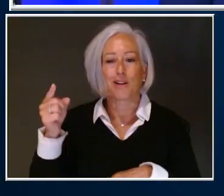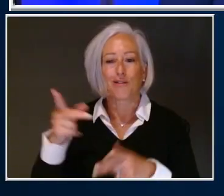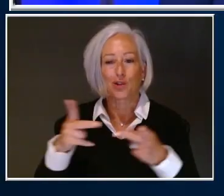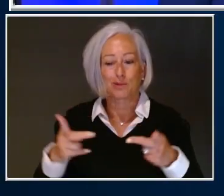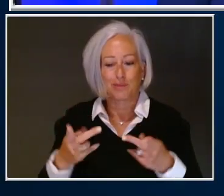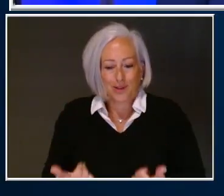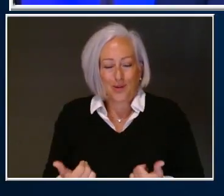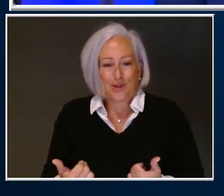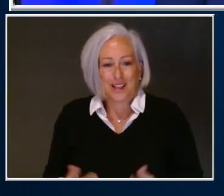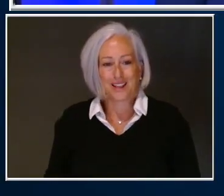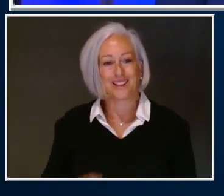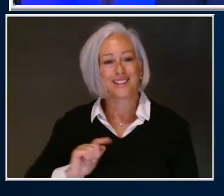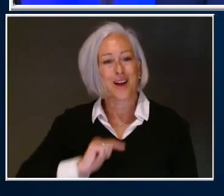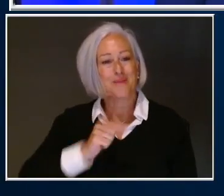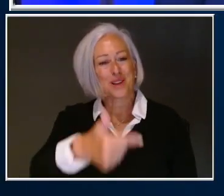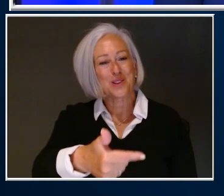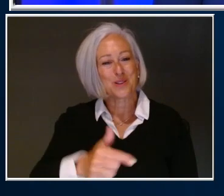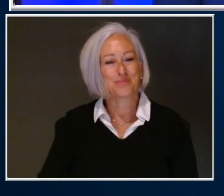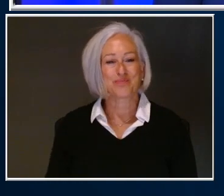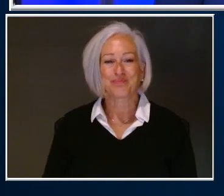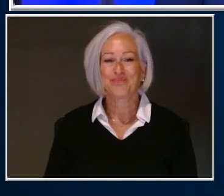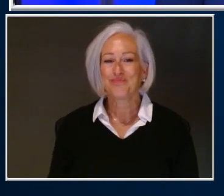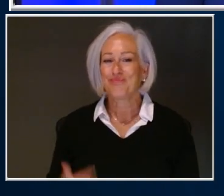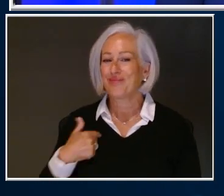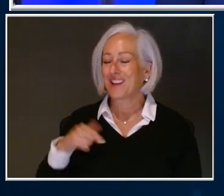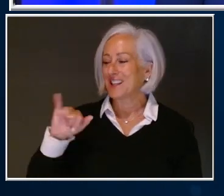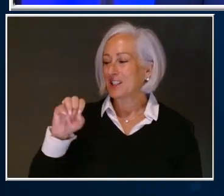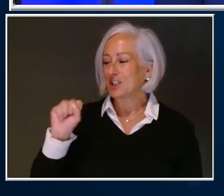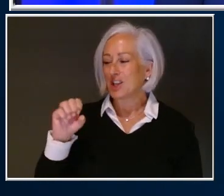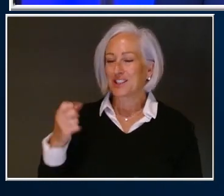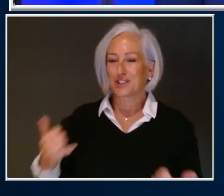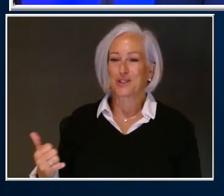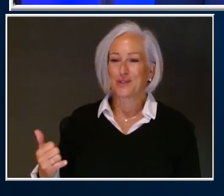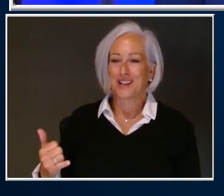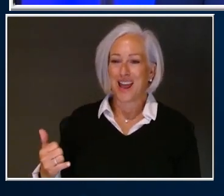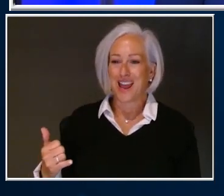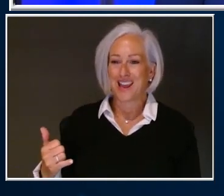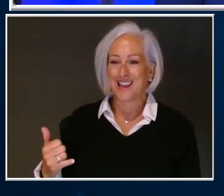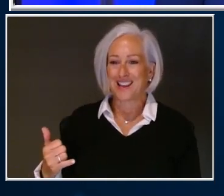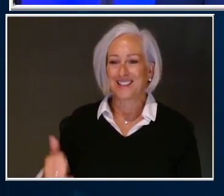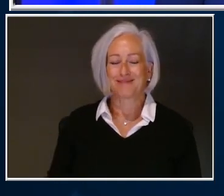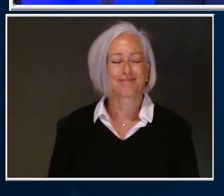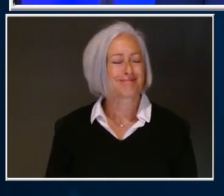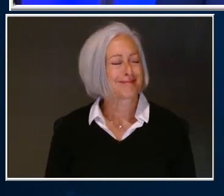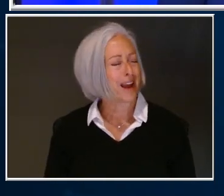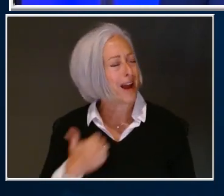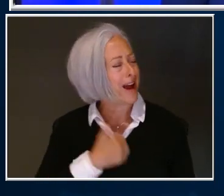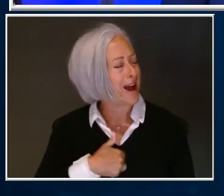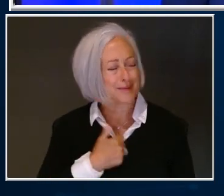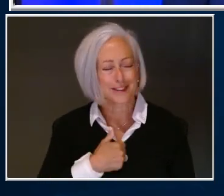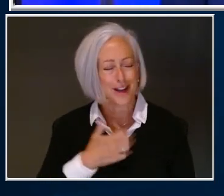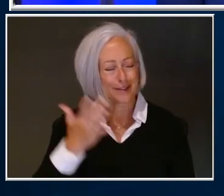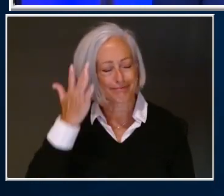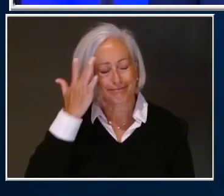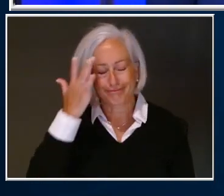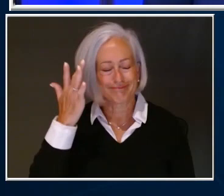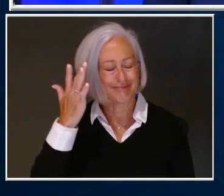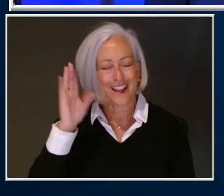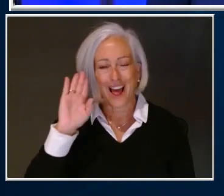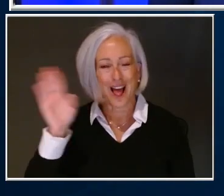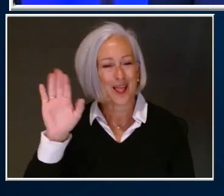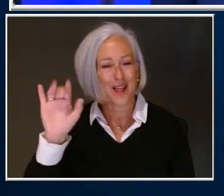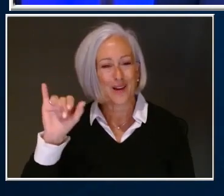Center. All right, Alan, it's Jess today. I'm back. Oh, I'm sorry about that. Hello, Jess. How are you? I hope you're feeling